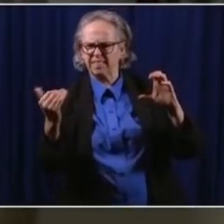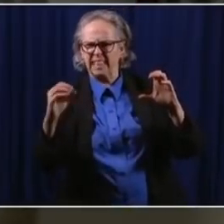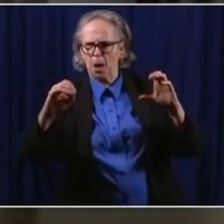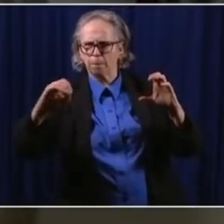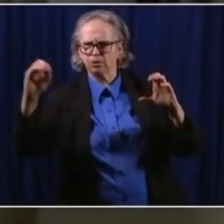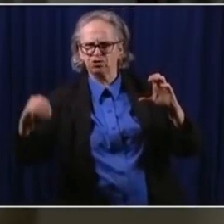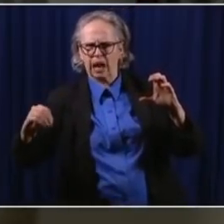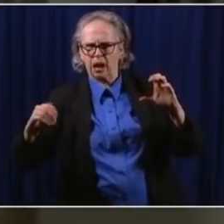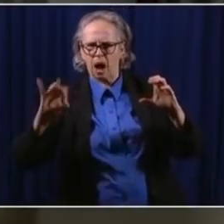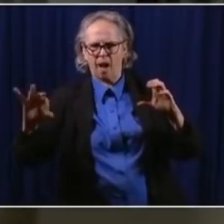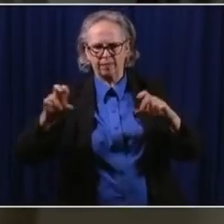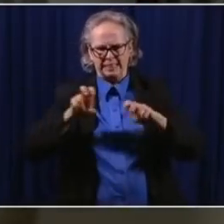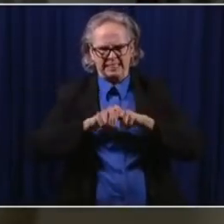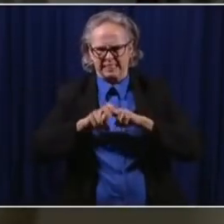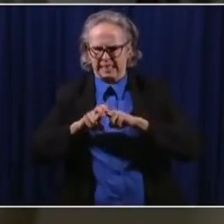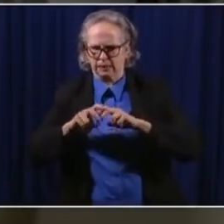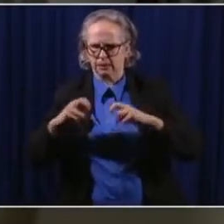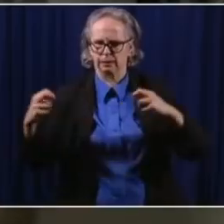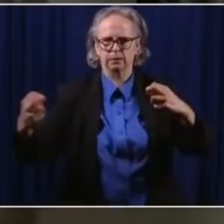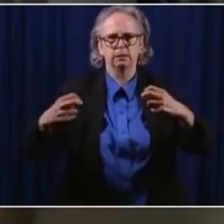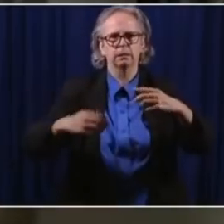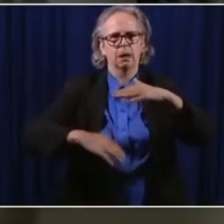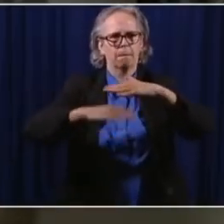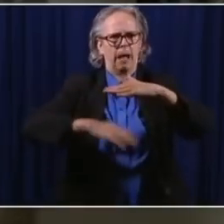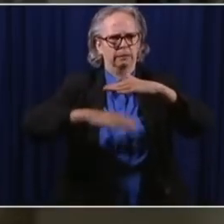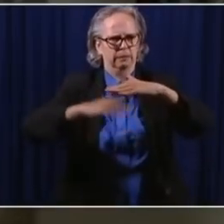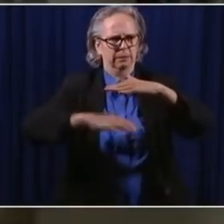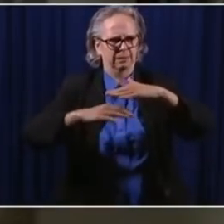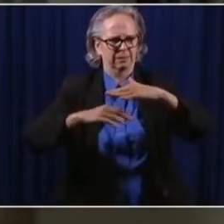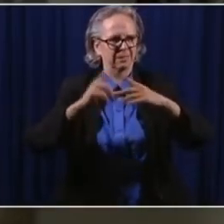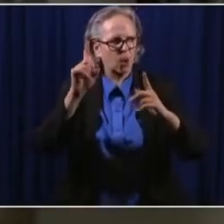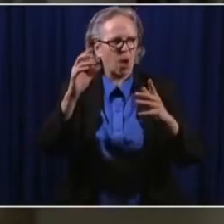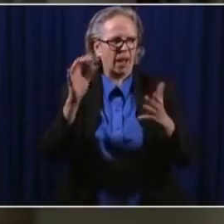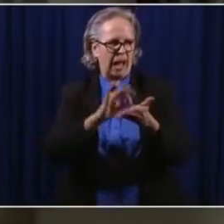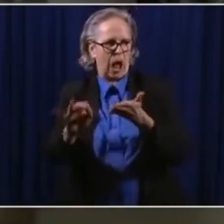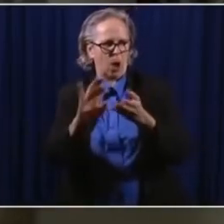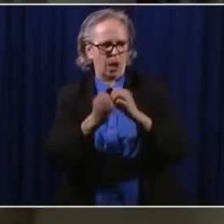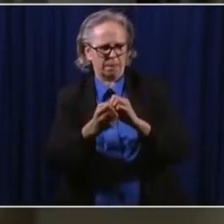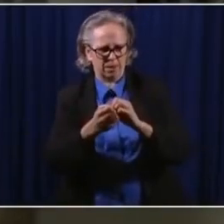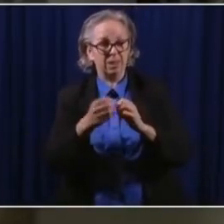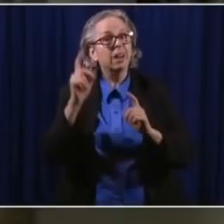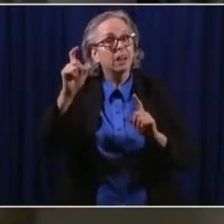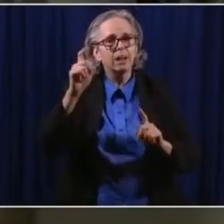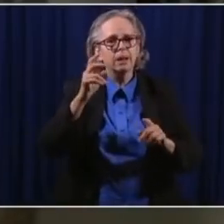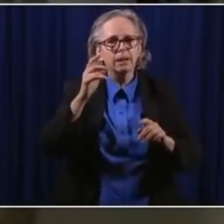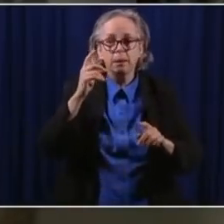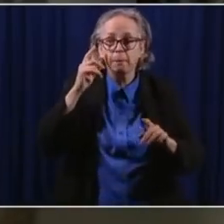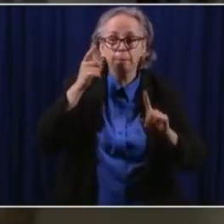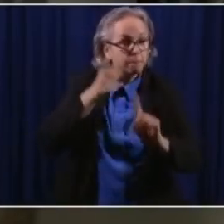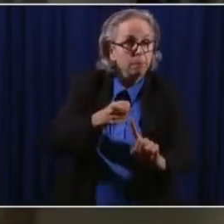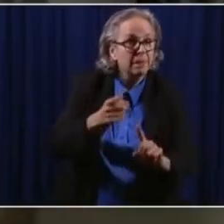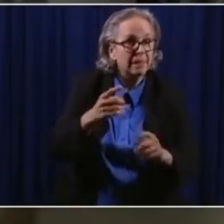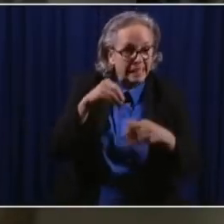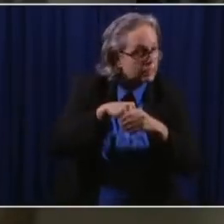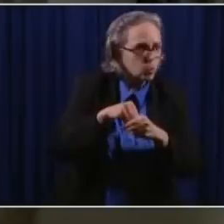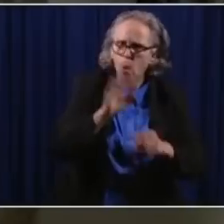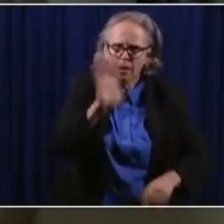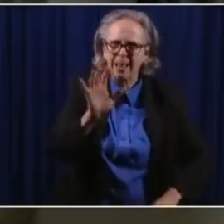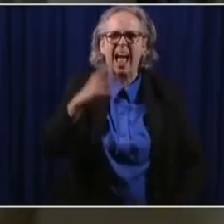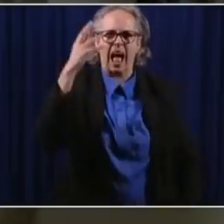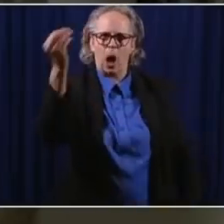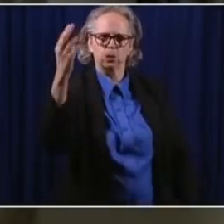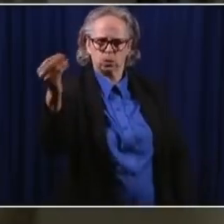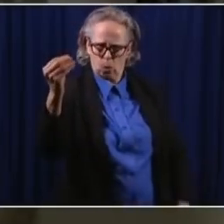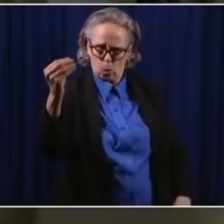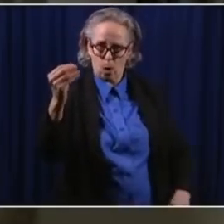capacity for outdoor sports events. So that's for outdoor sports events. For indoor, it's the lesser of 300 individuals,